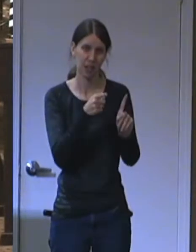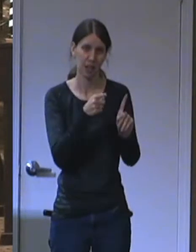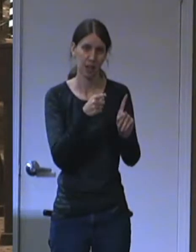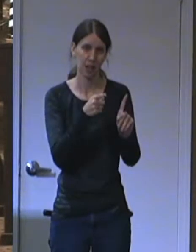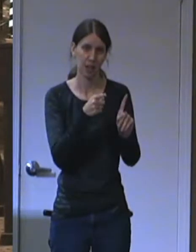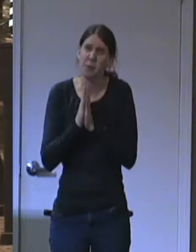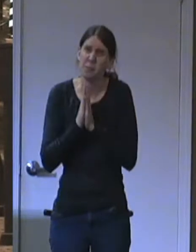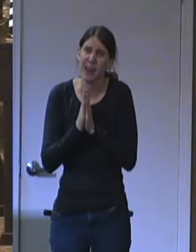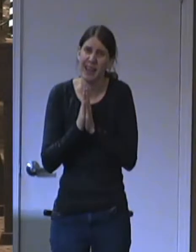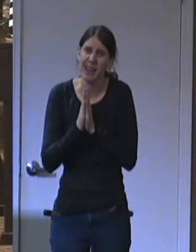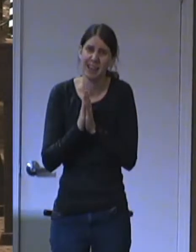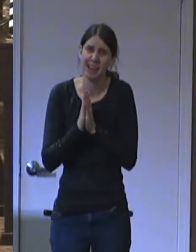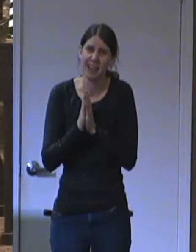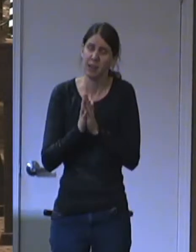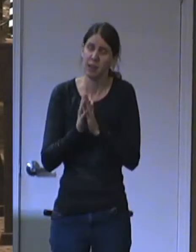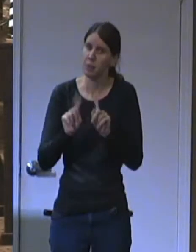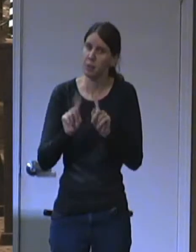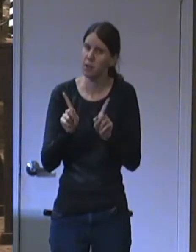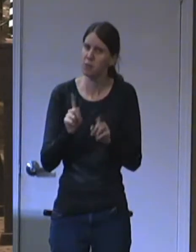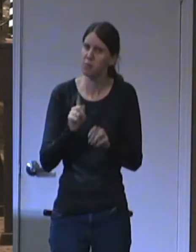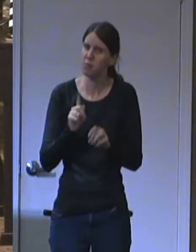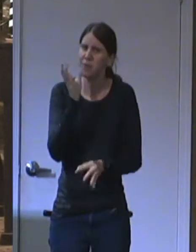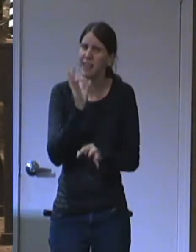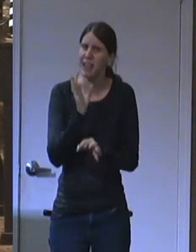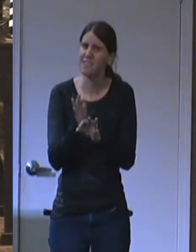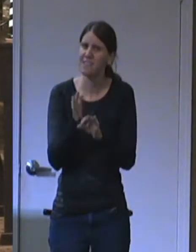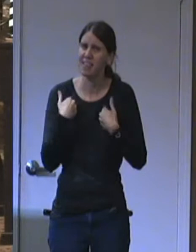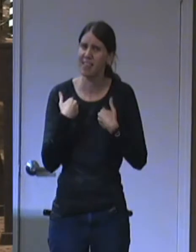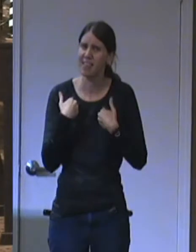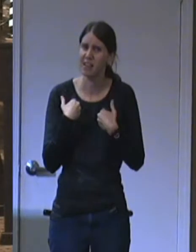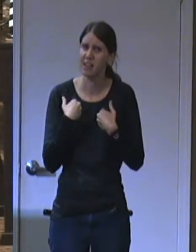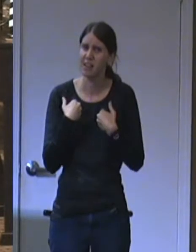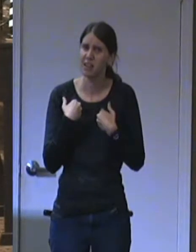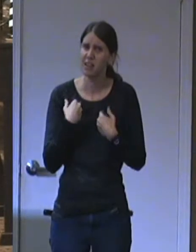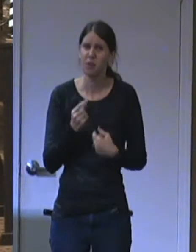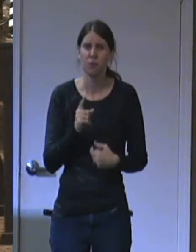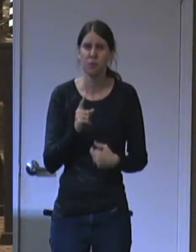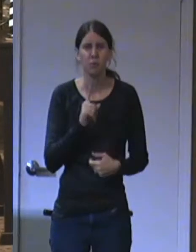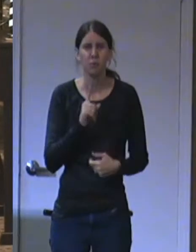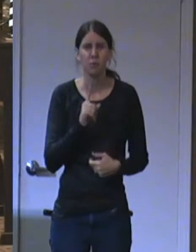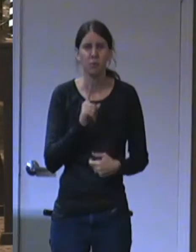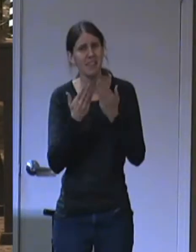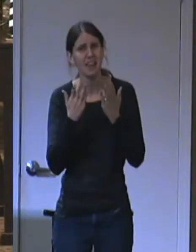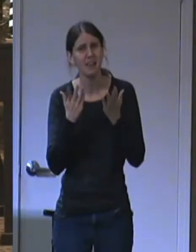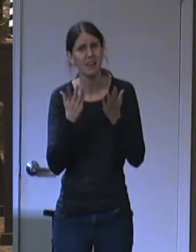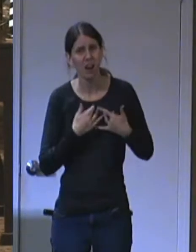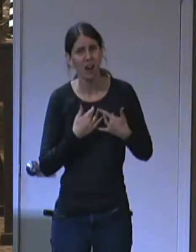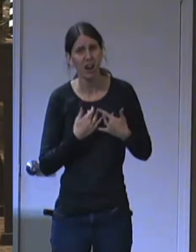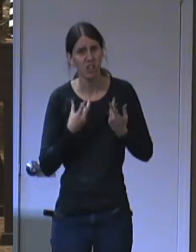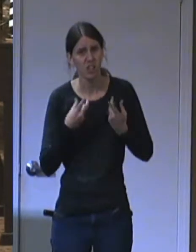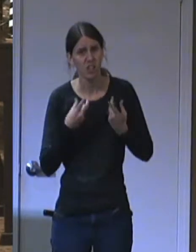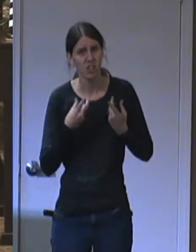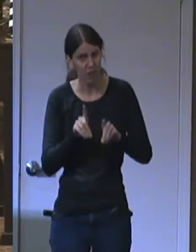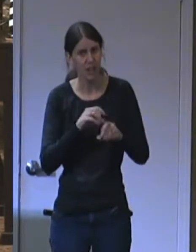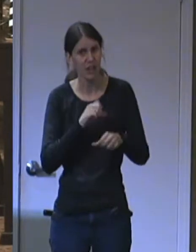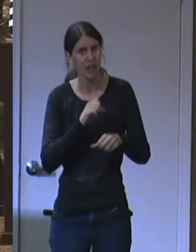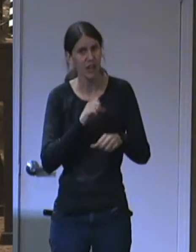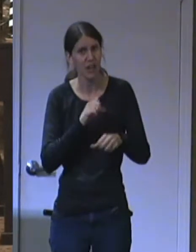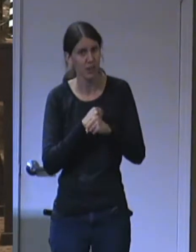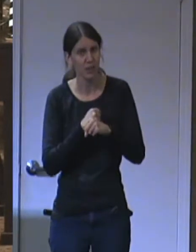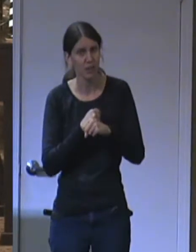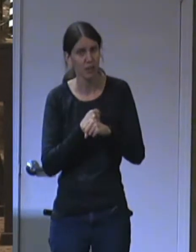pray, but do we really have faith? Are we really able to have a thankful heart in the middle of a big trial? Are